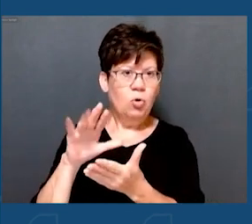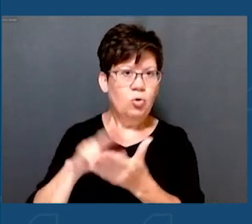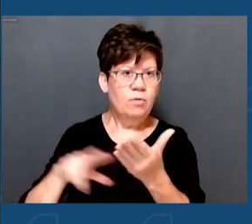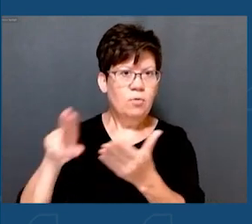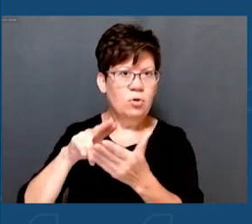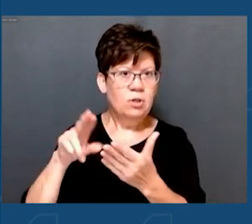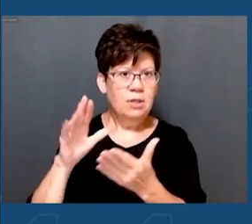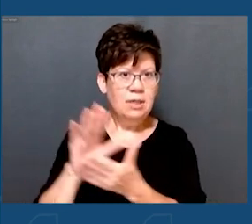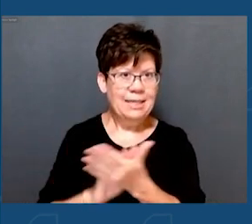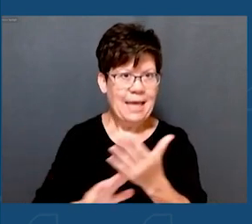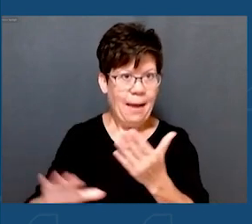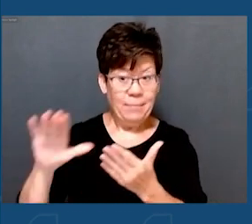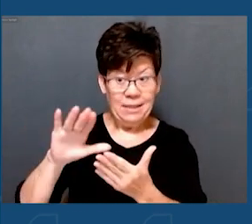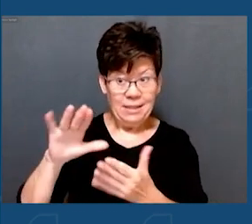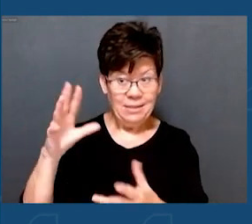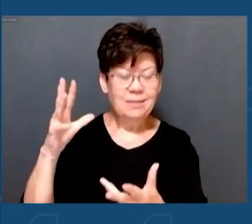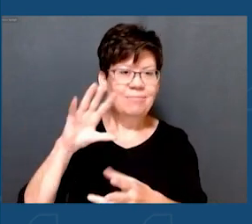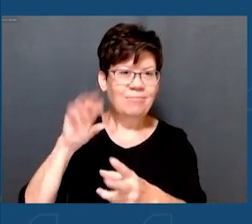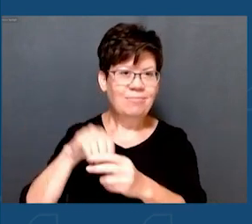of this growth and change.